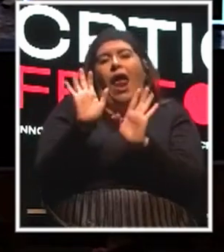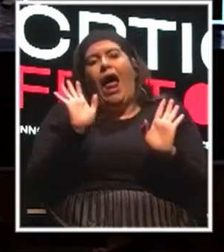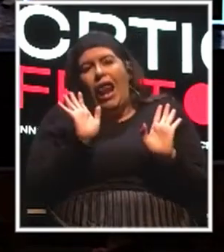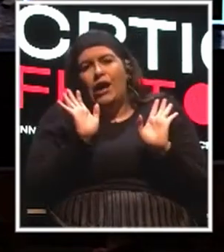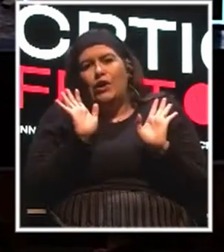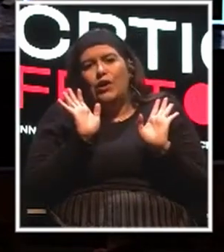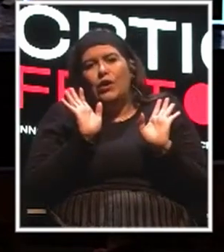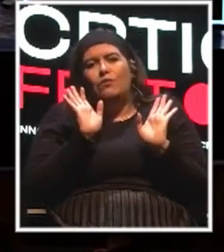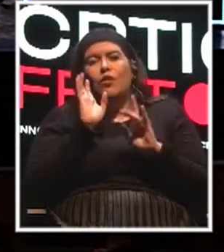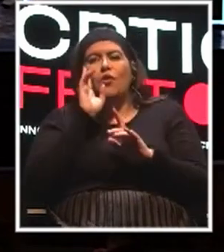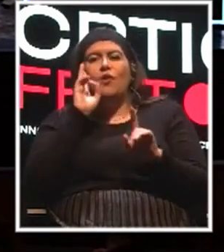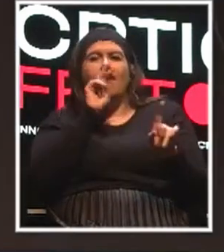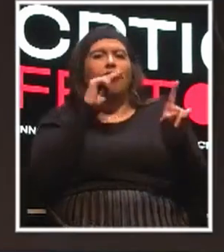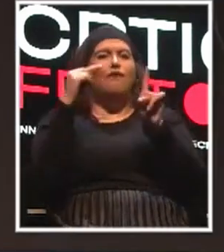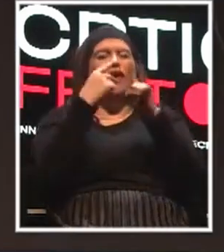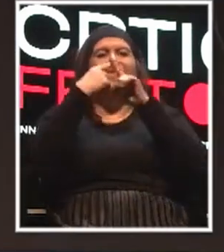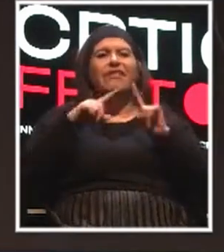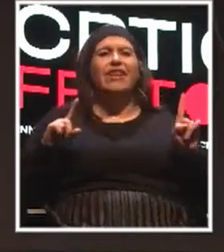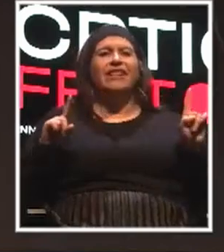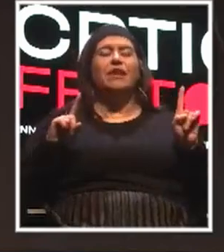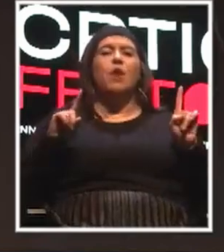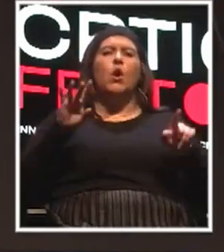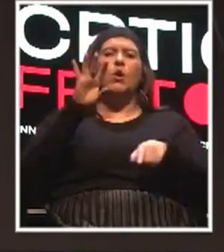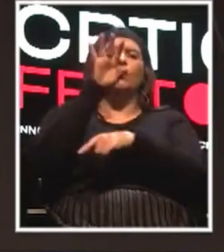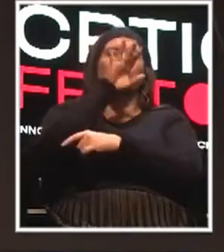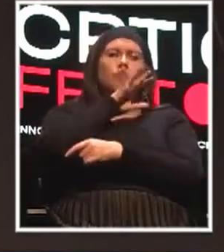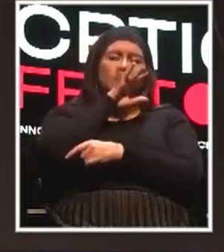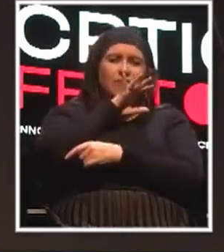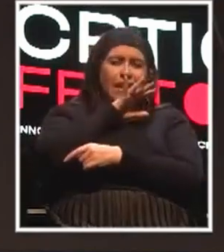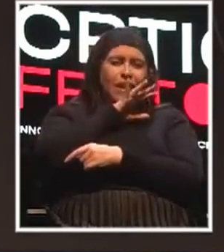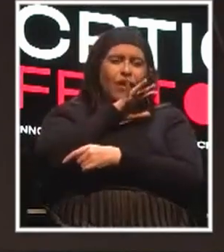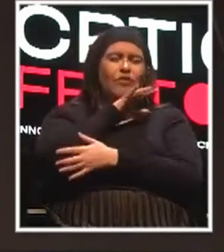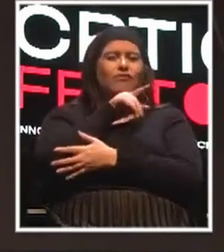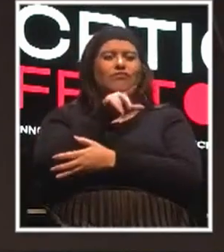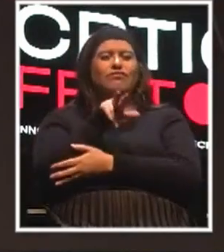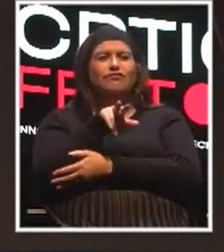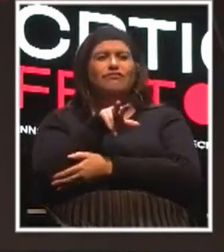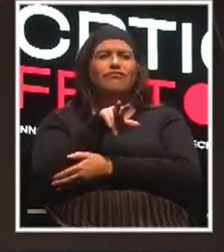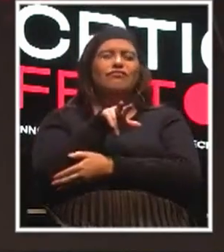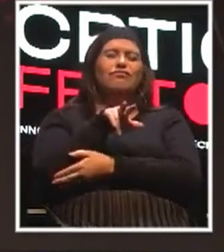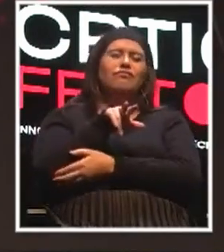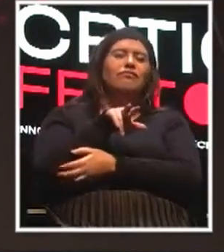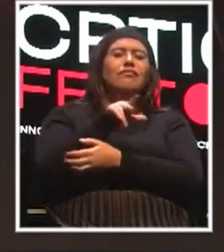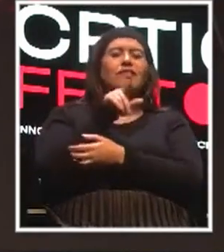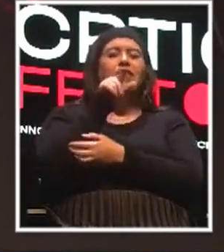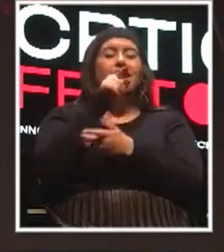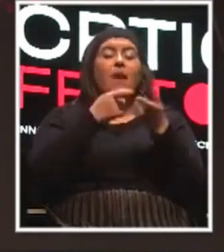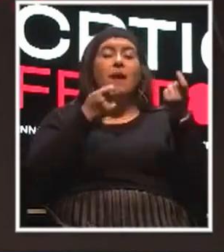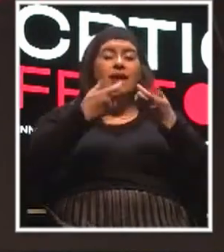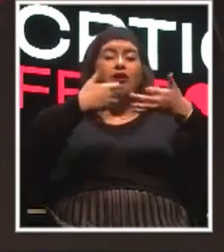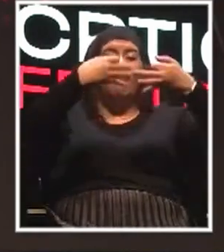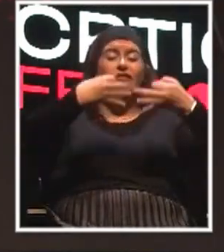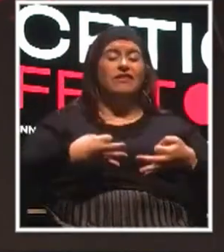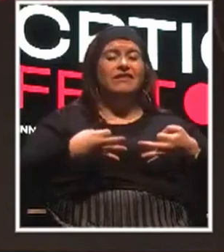but using it in the official marketing, freestanding and saying you're going to basically